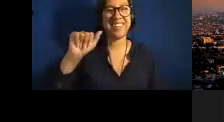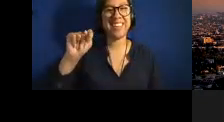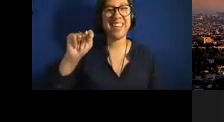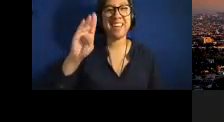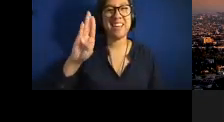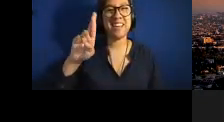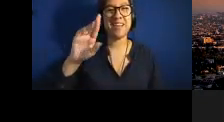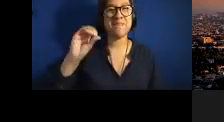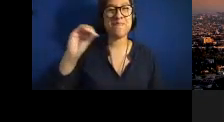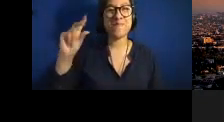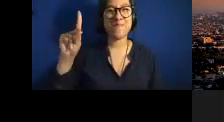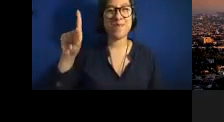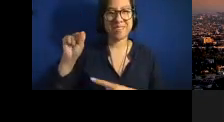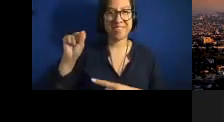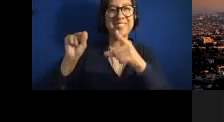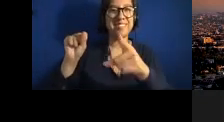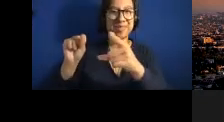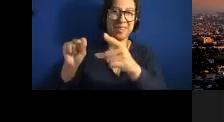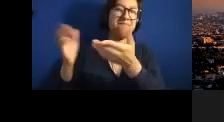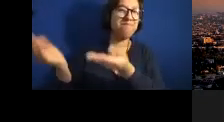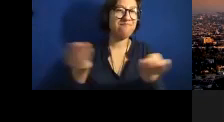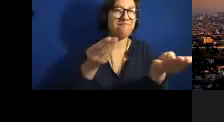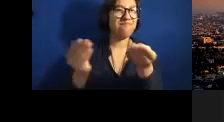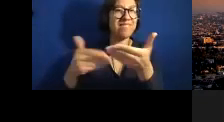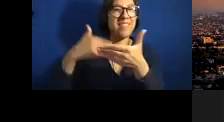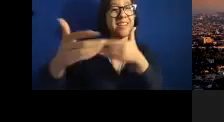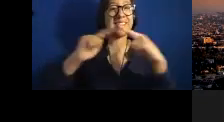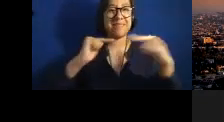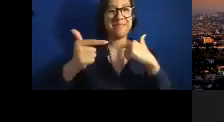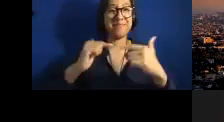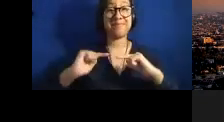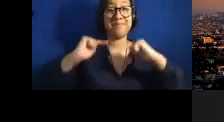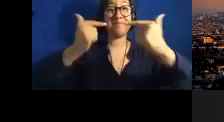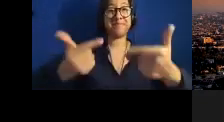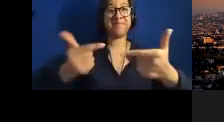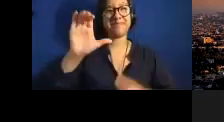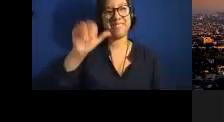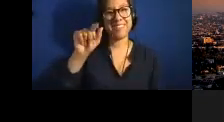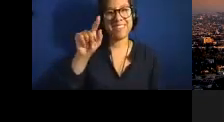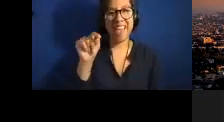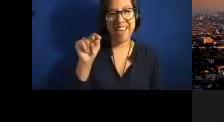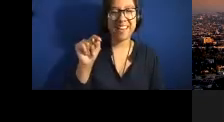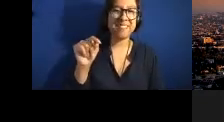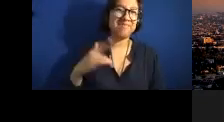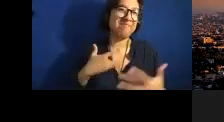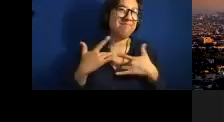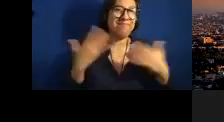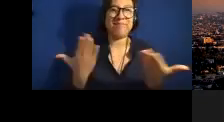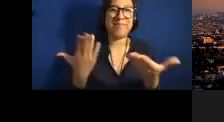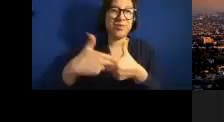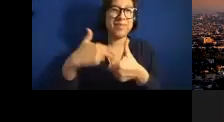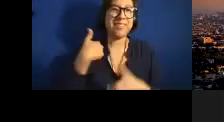to facilitate the next part of the conversation. So if I can hand it over to you, Kat, super excited that you're on.